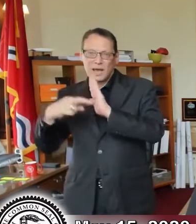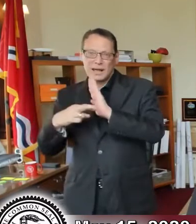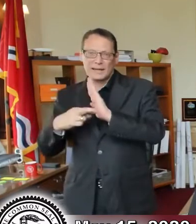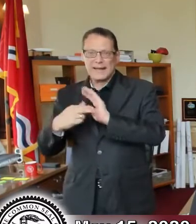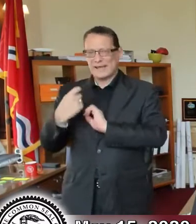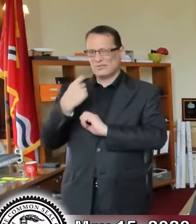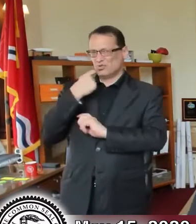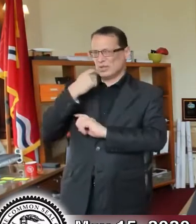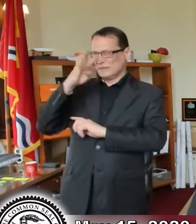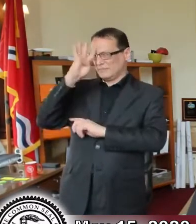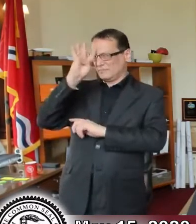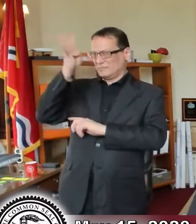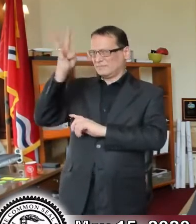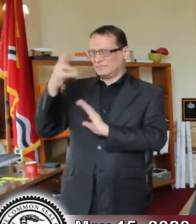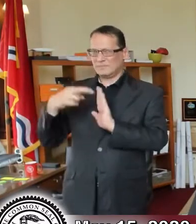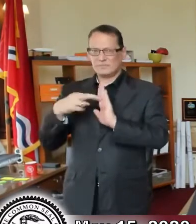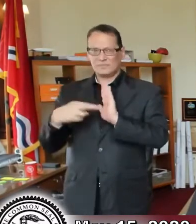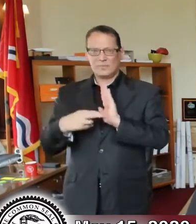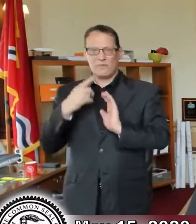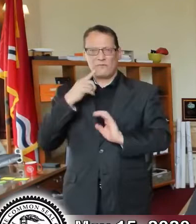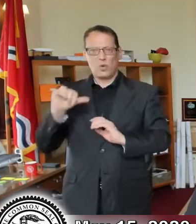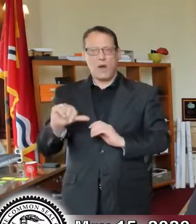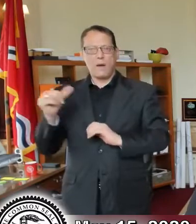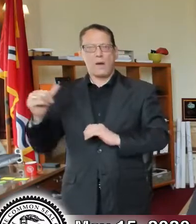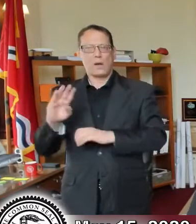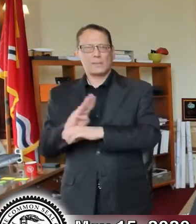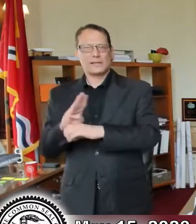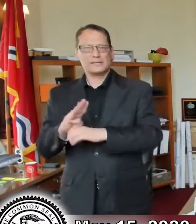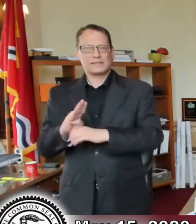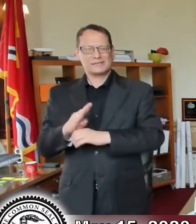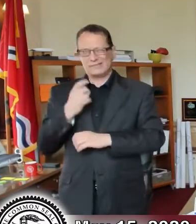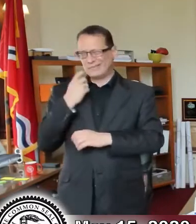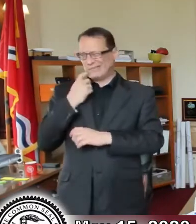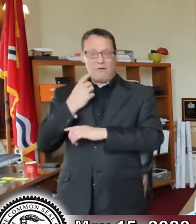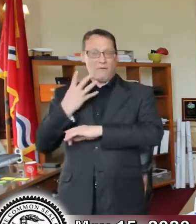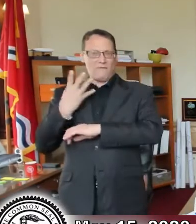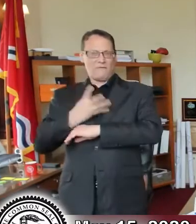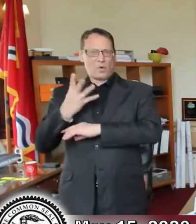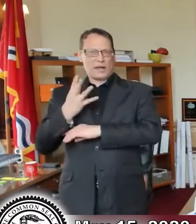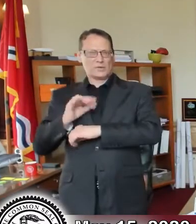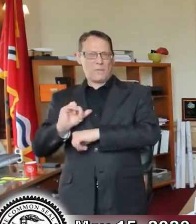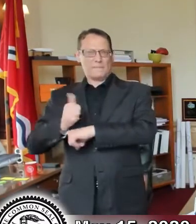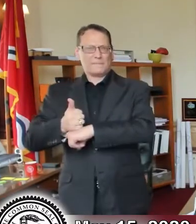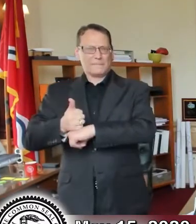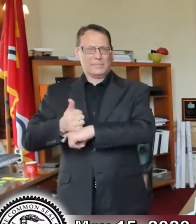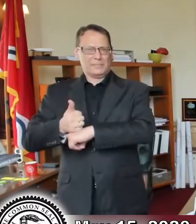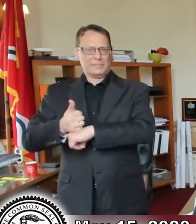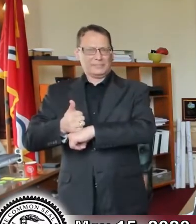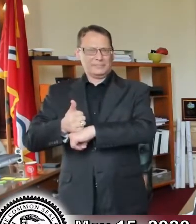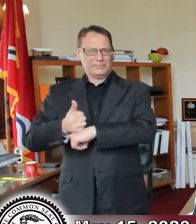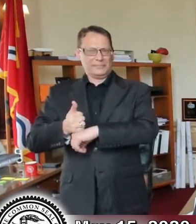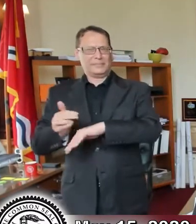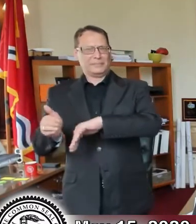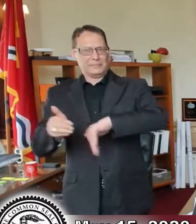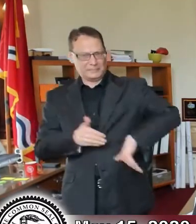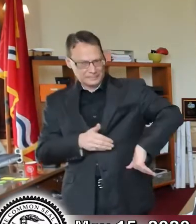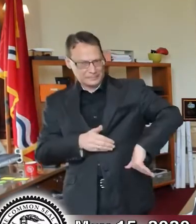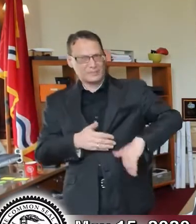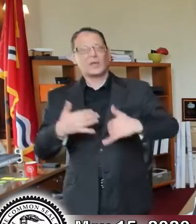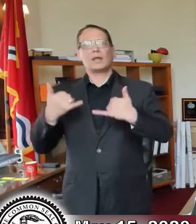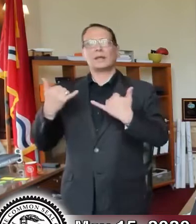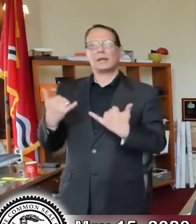came up with the guidelines for the other businesses 4 days ago. So we moved on to guidelines